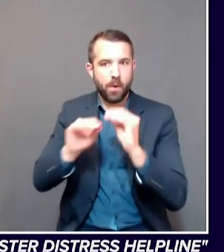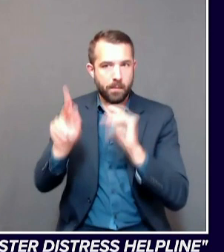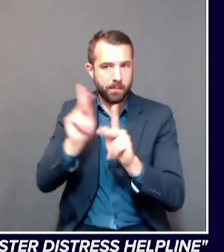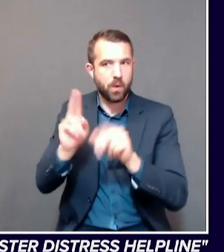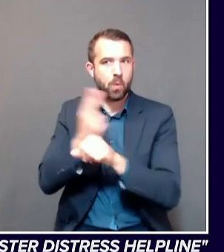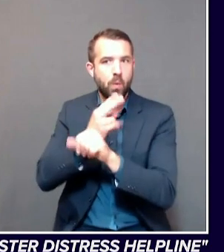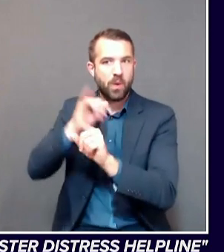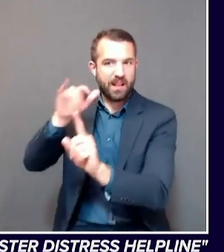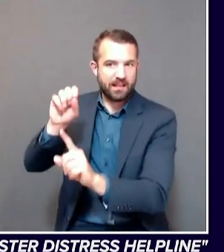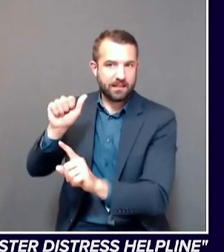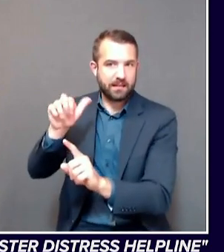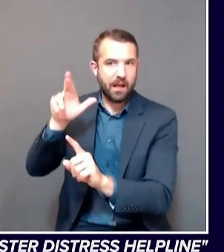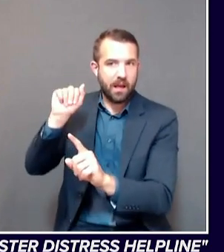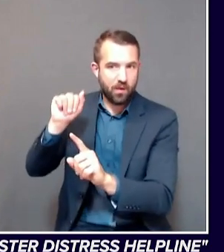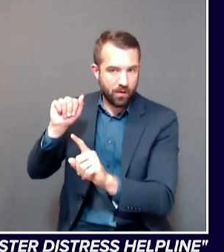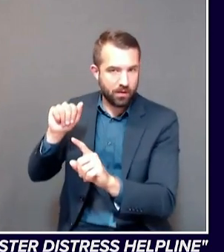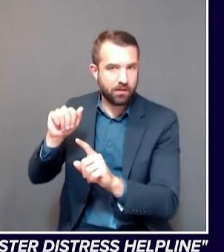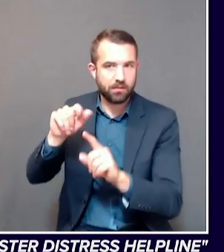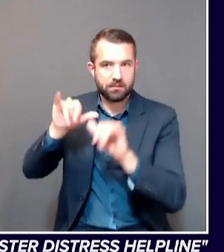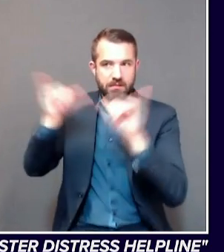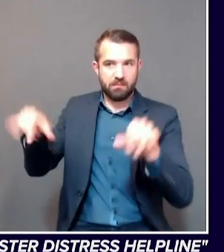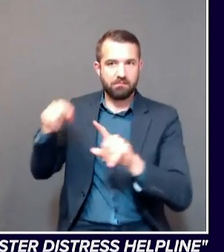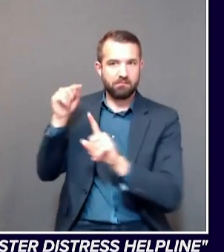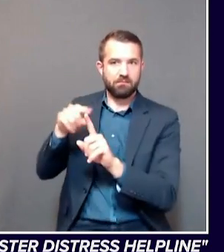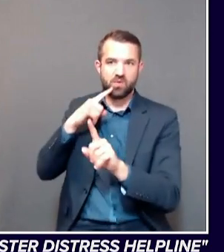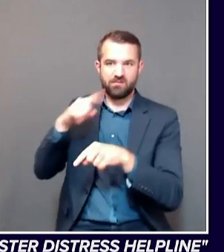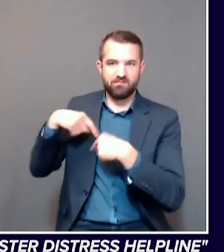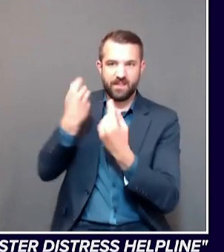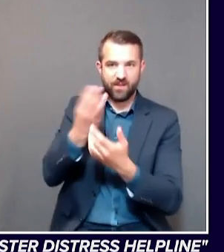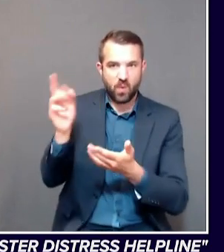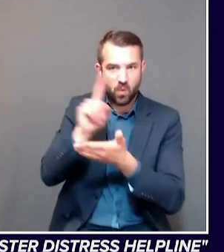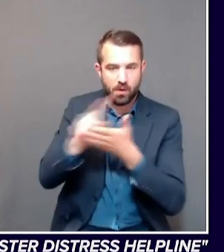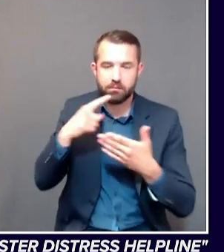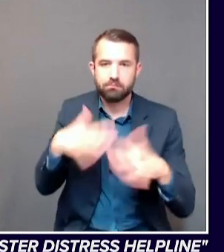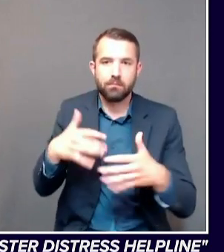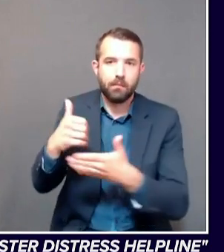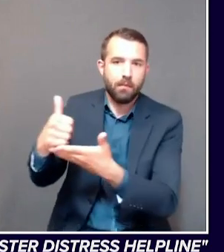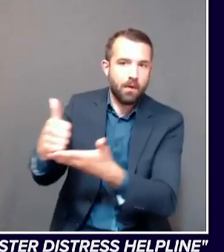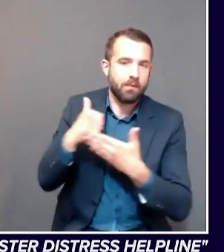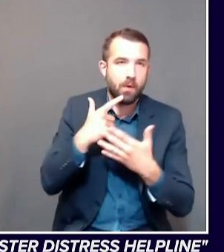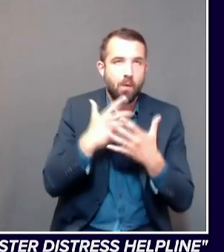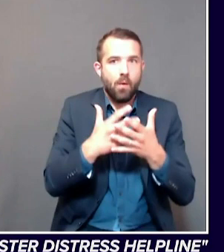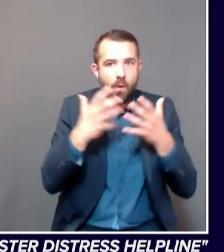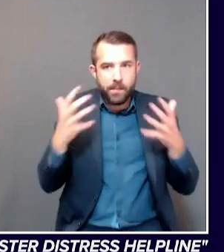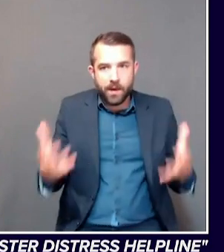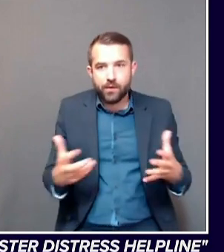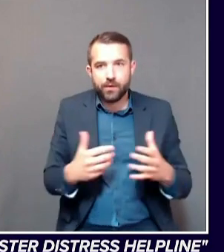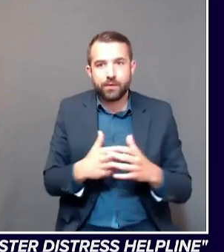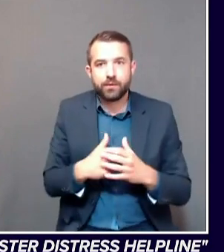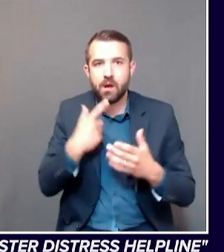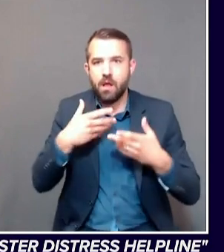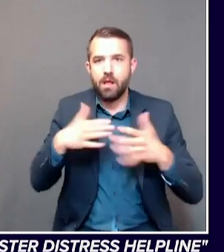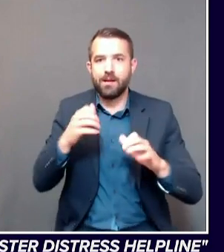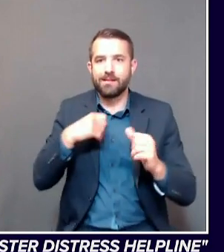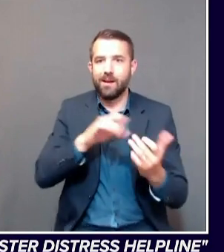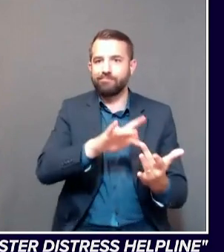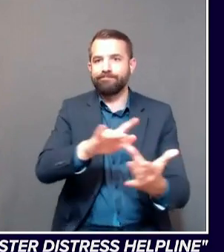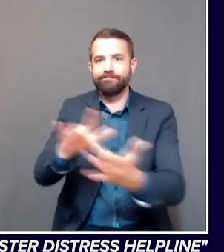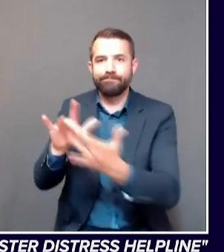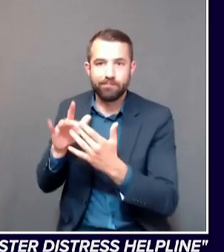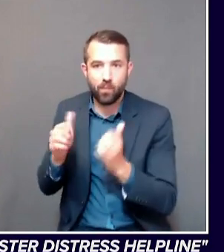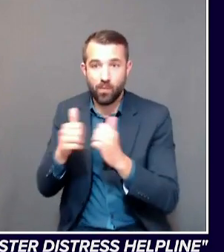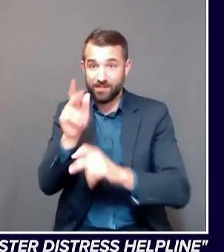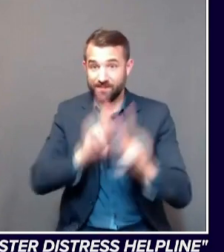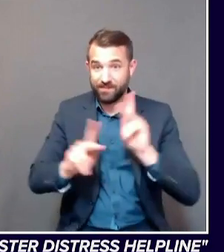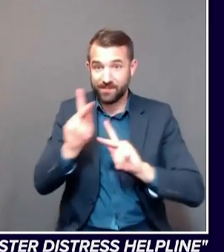Alert system over the past few weeks. That's been a great way for us to keep in touch with folks to make sure that if they're